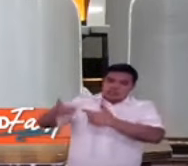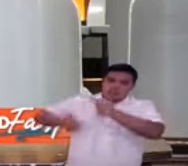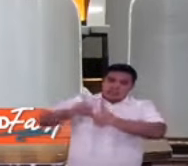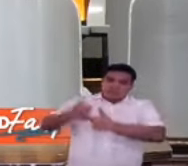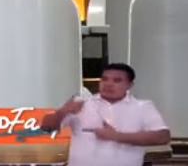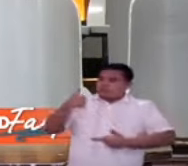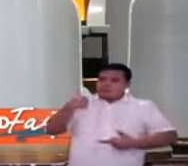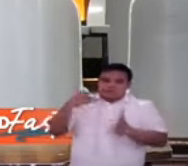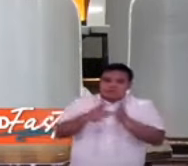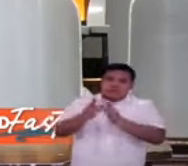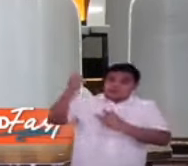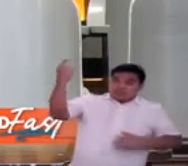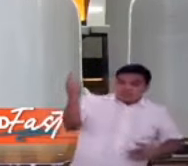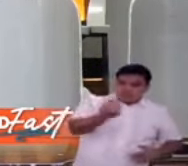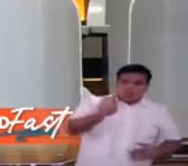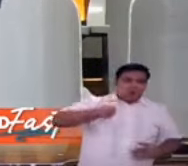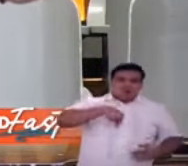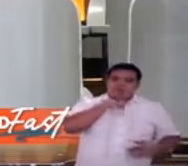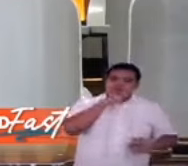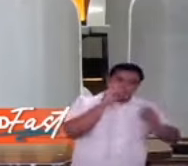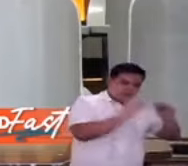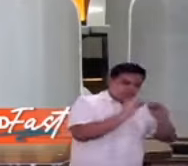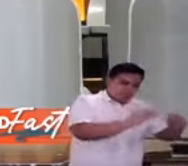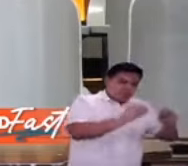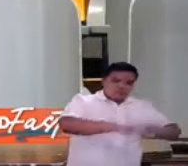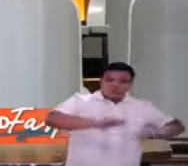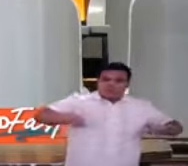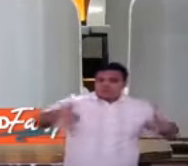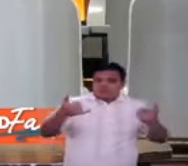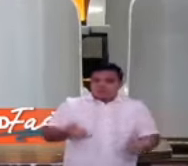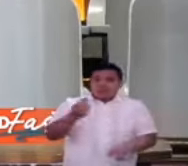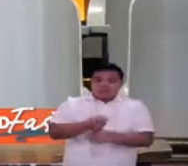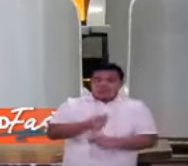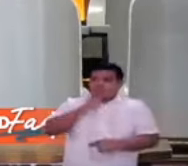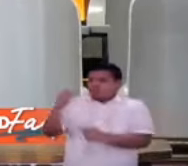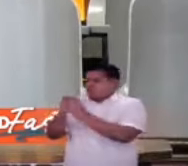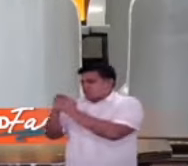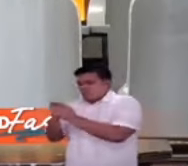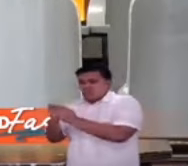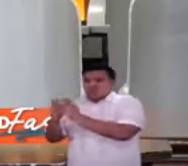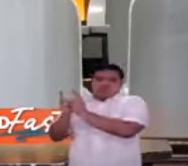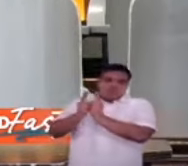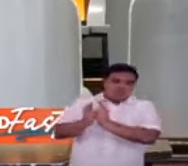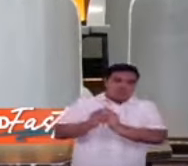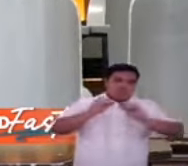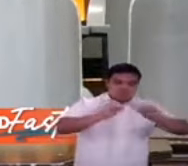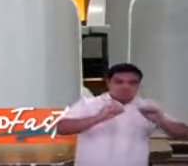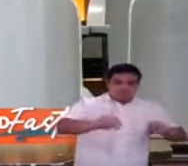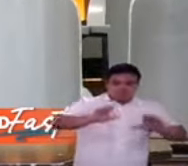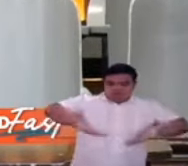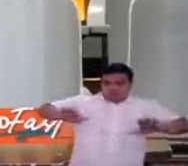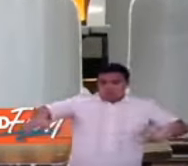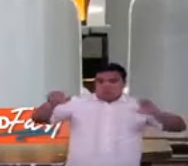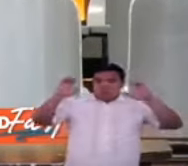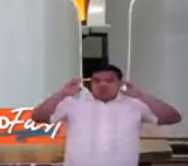Lord tarries, is coming. If we do not raise our children right today, and if we do not work together in our ministries and in